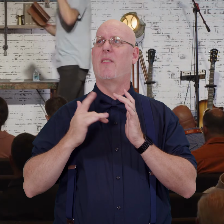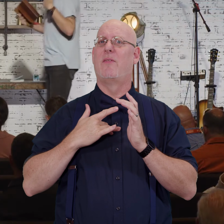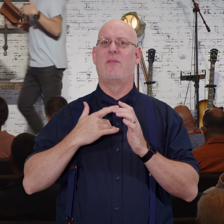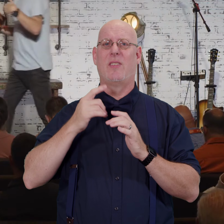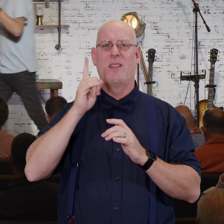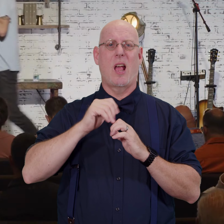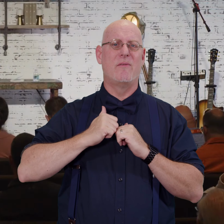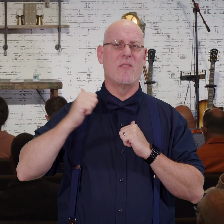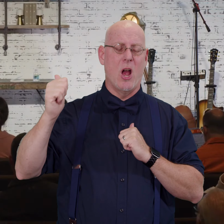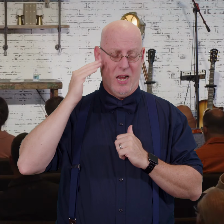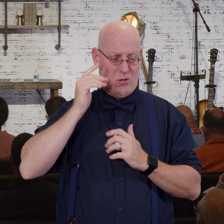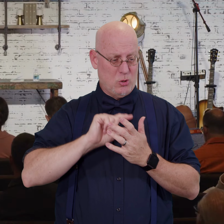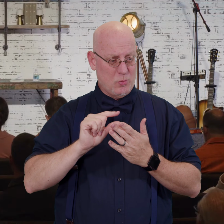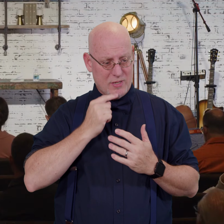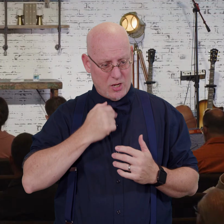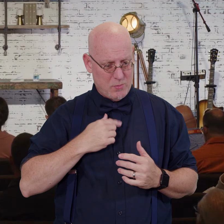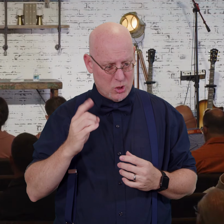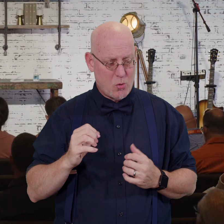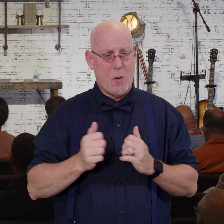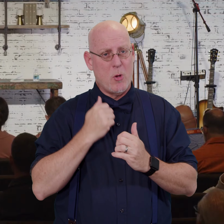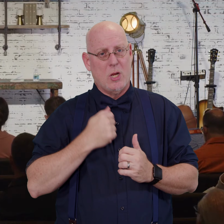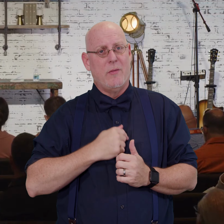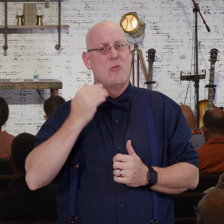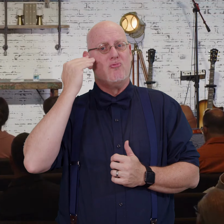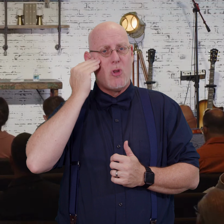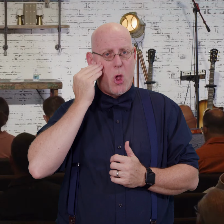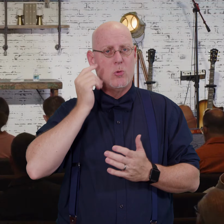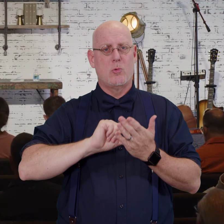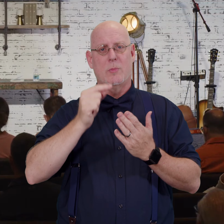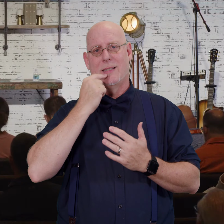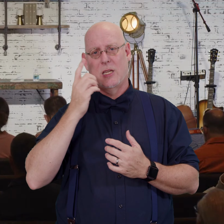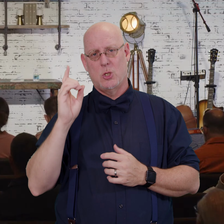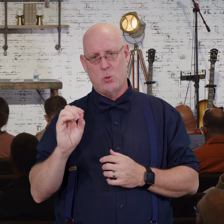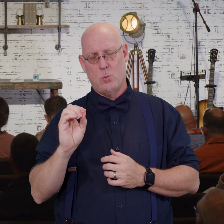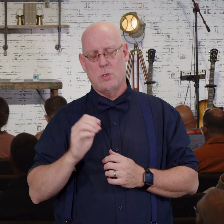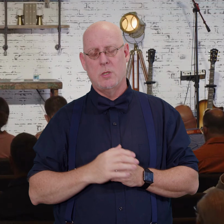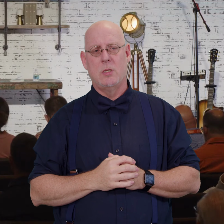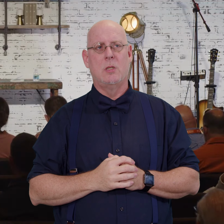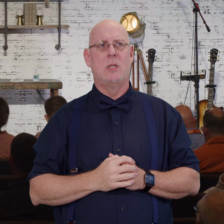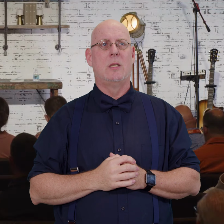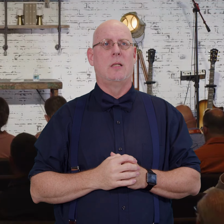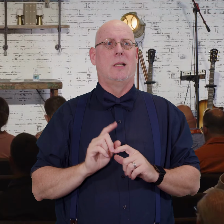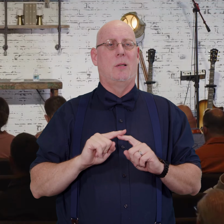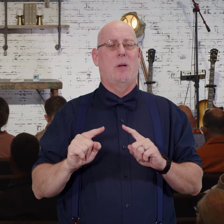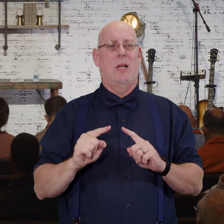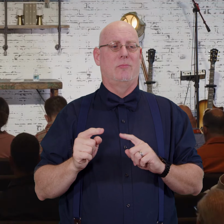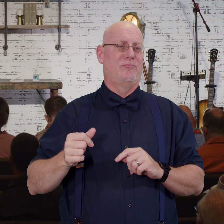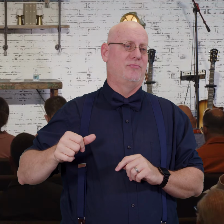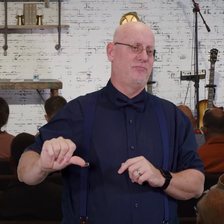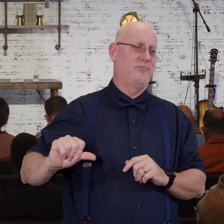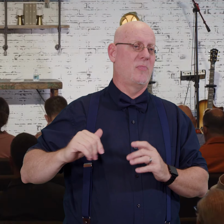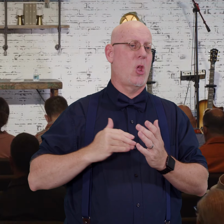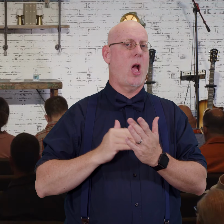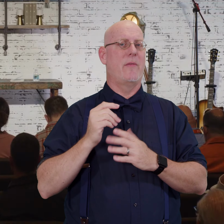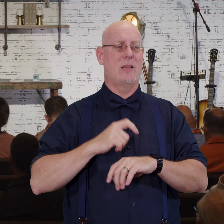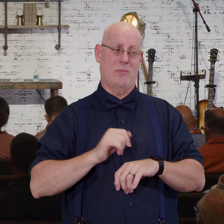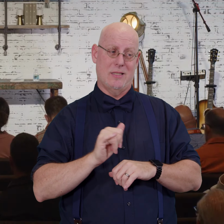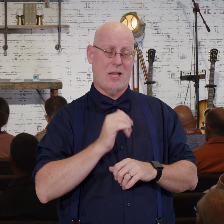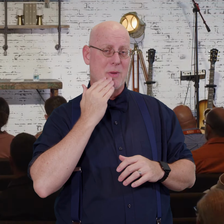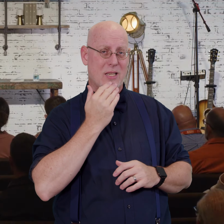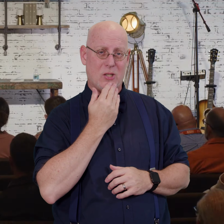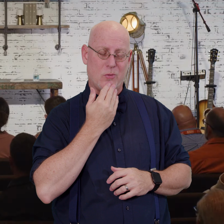distant from me. I know what Scripture calls me to do. Most of us here probably know what Scripture calls us to do. But there's a refusal oftentimes, like the